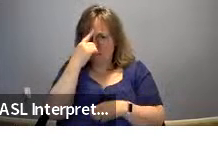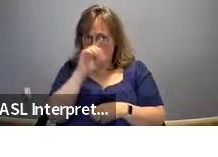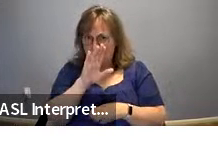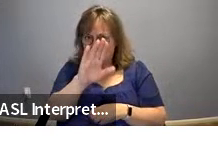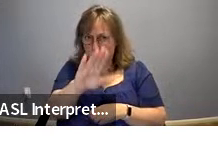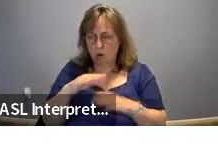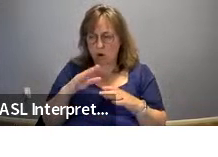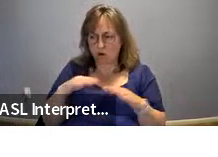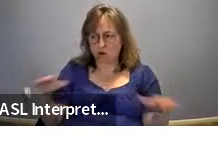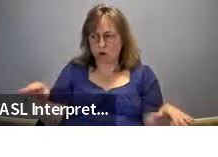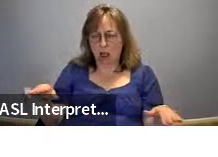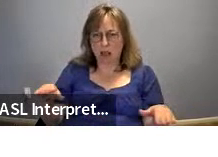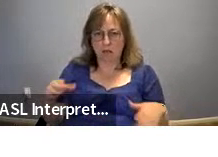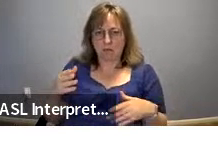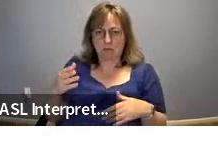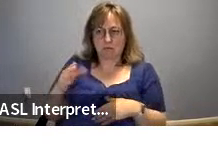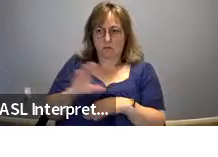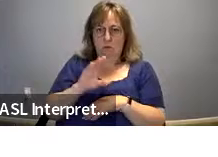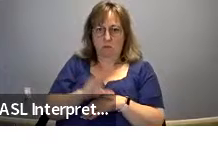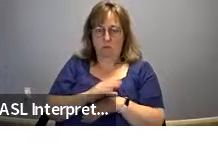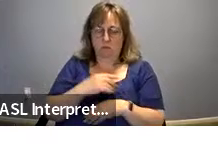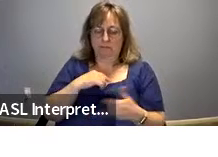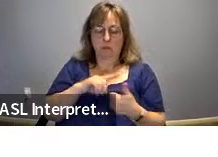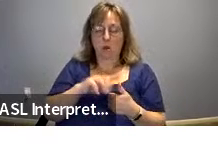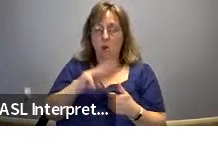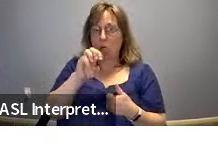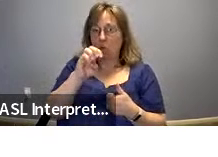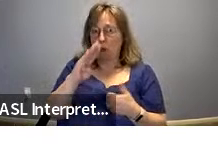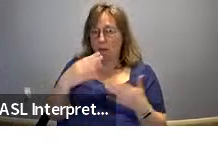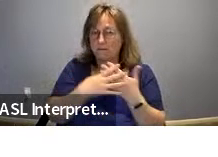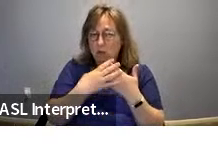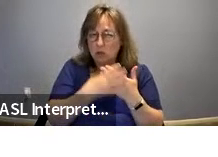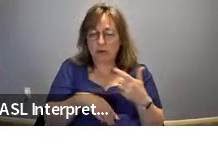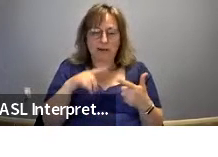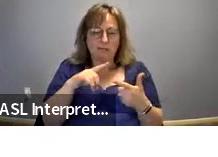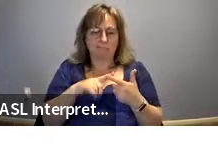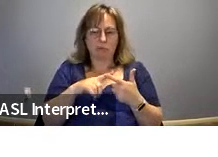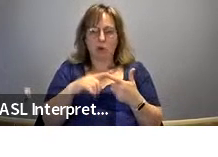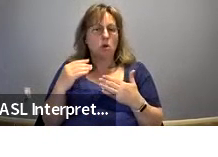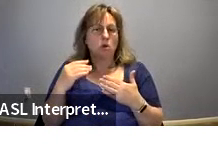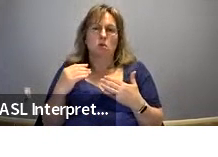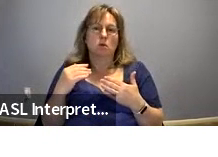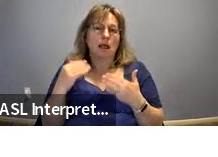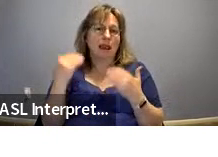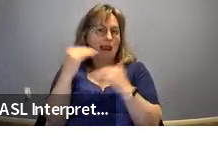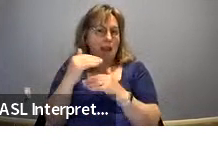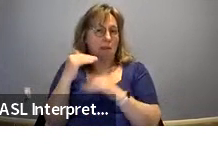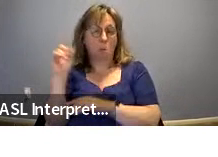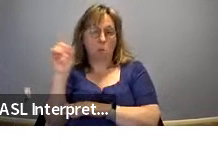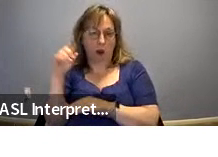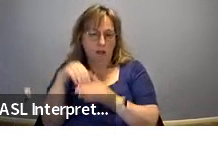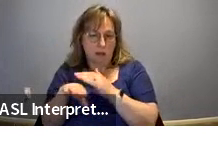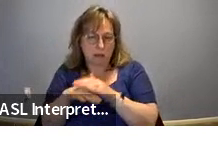This includes web filtering, site restrictions, and monitored screen time.